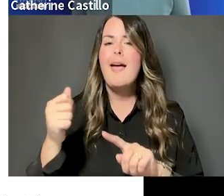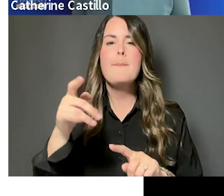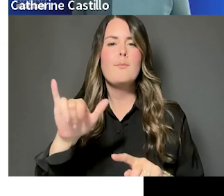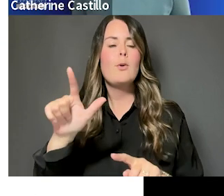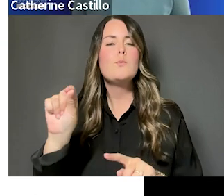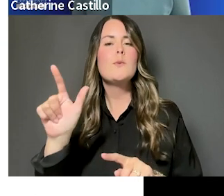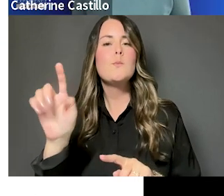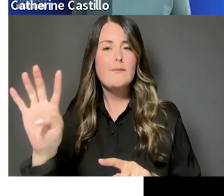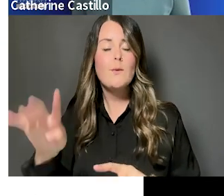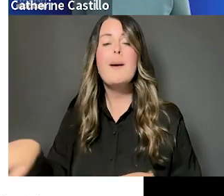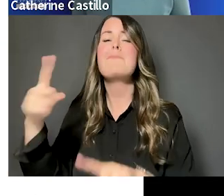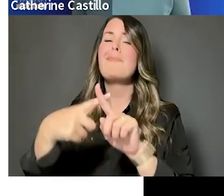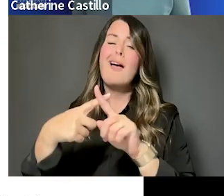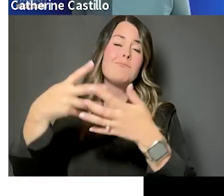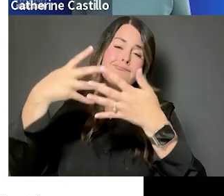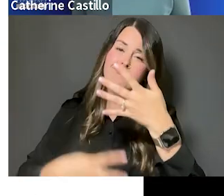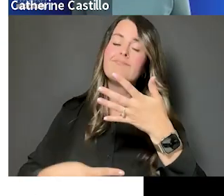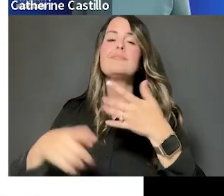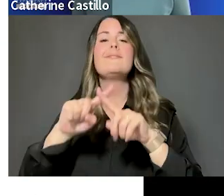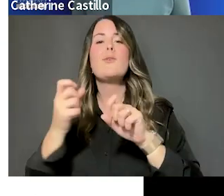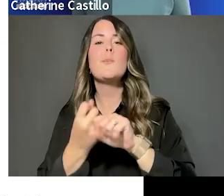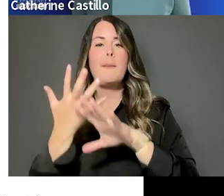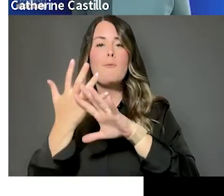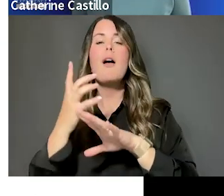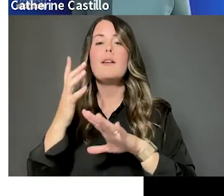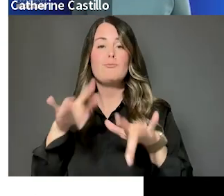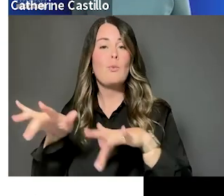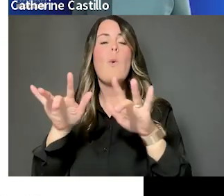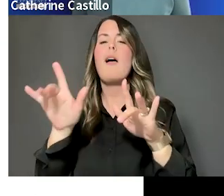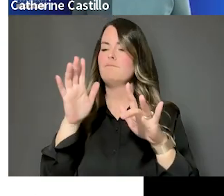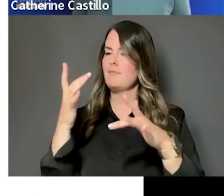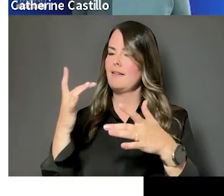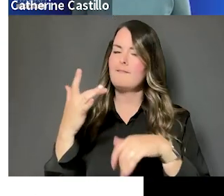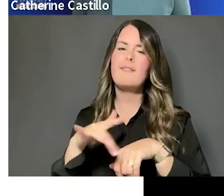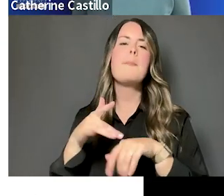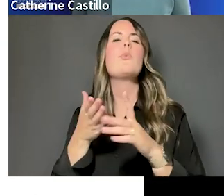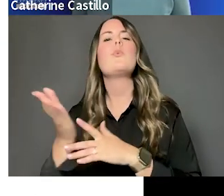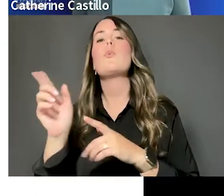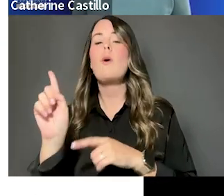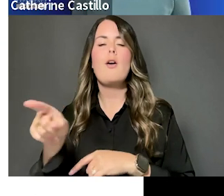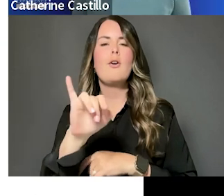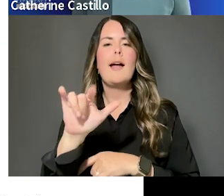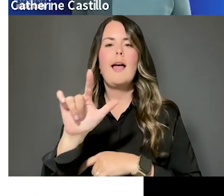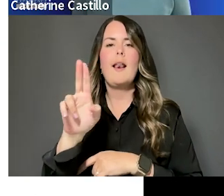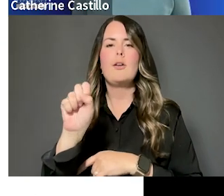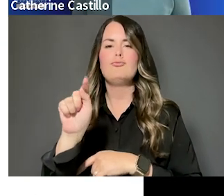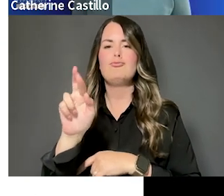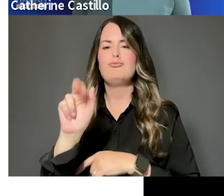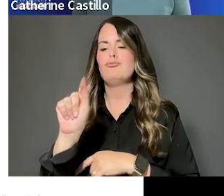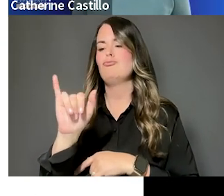of 2024, and that, along with all our webinar recordings, is available at